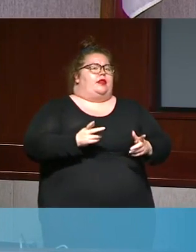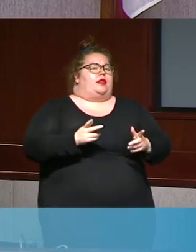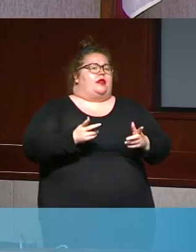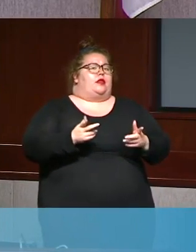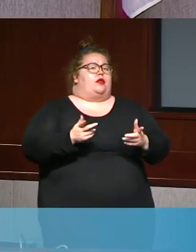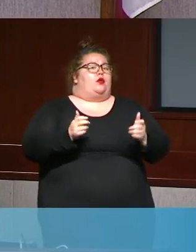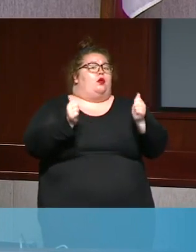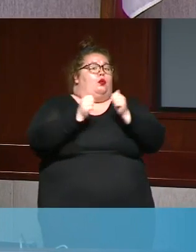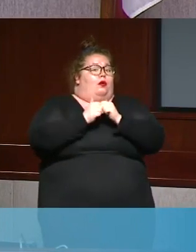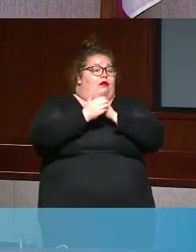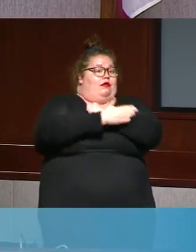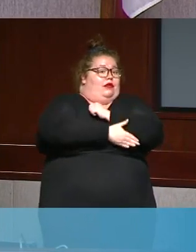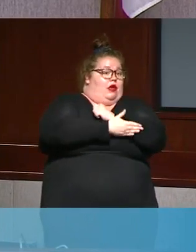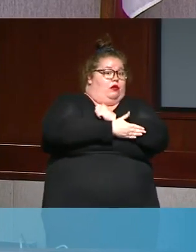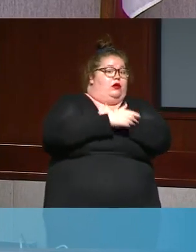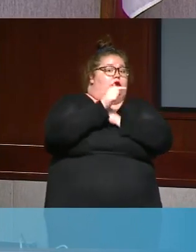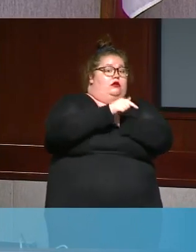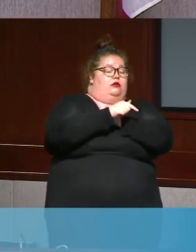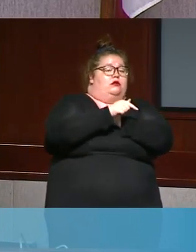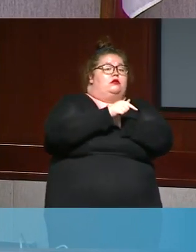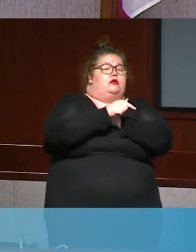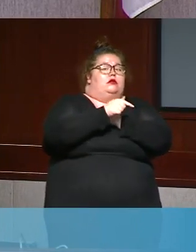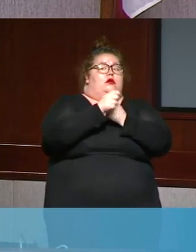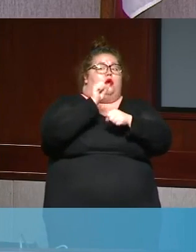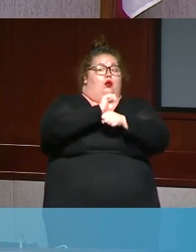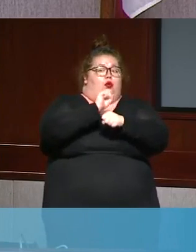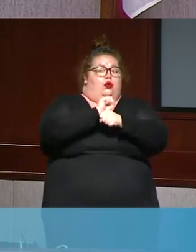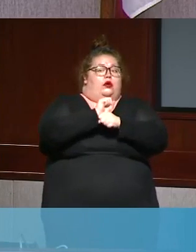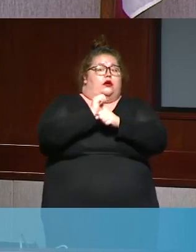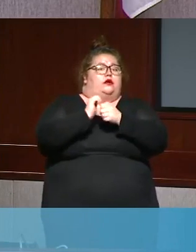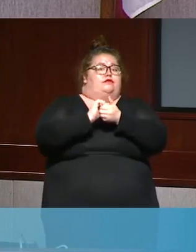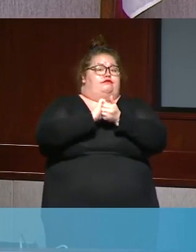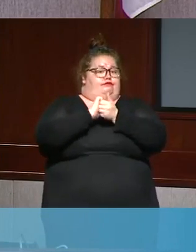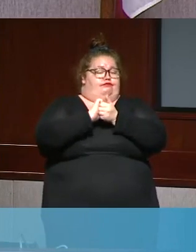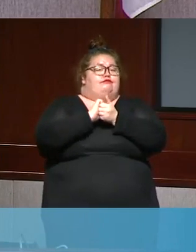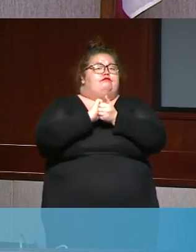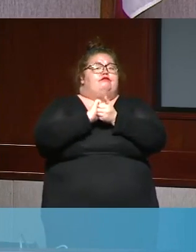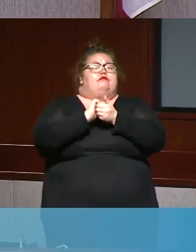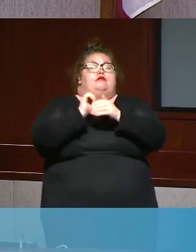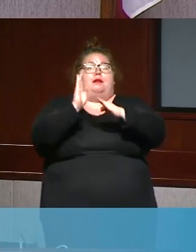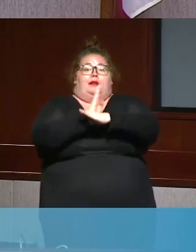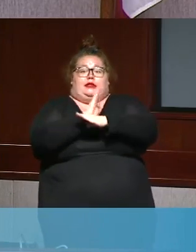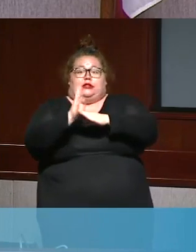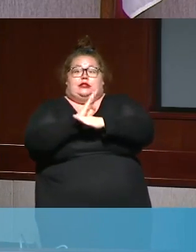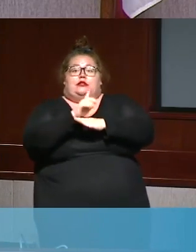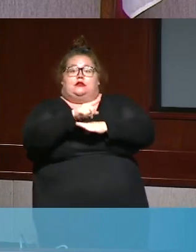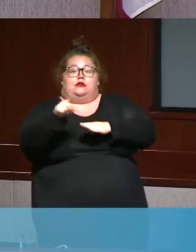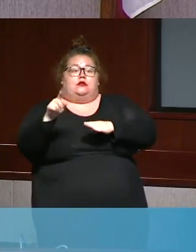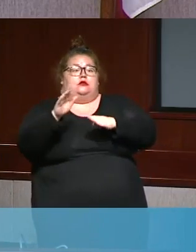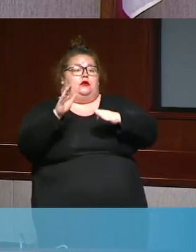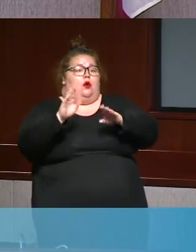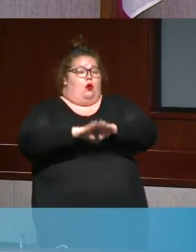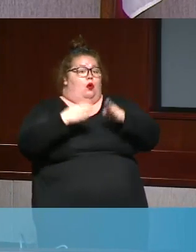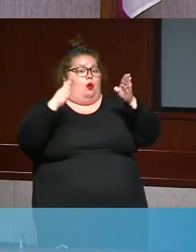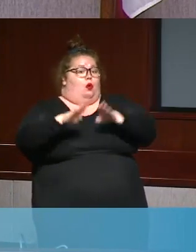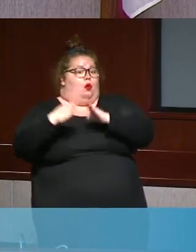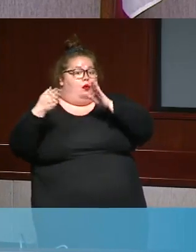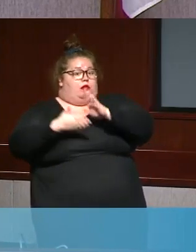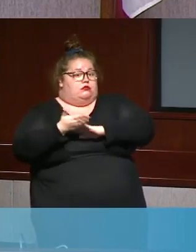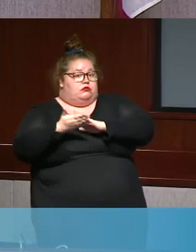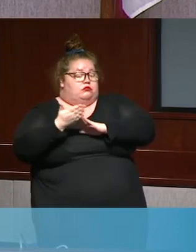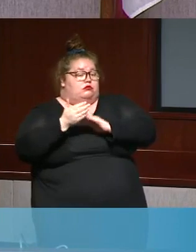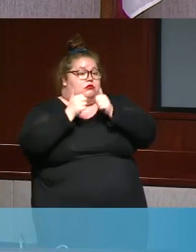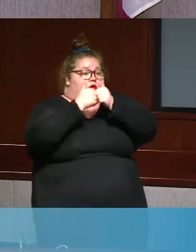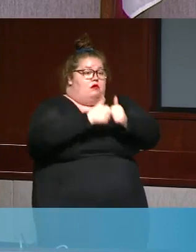the county working very hard to get our businesses reopened and operating under certain